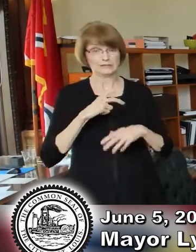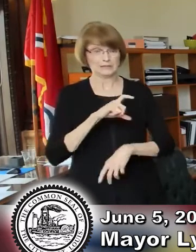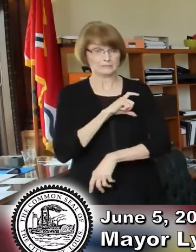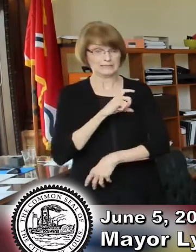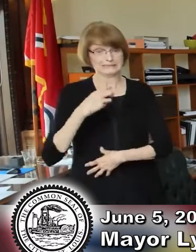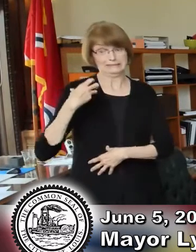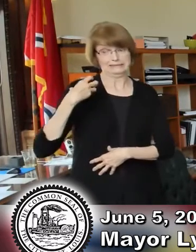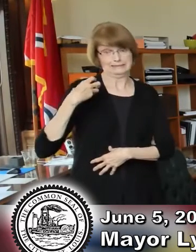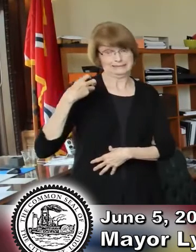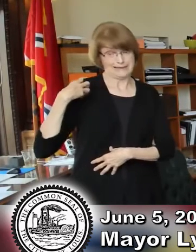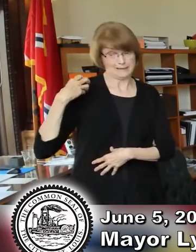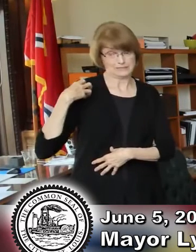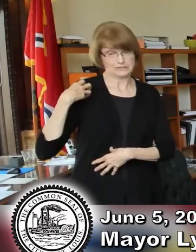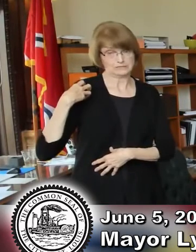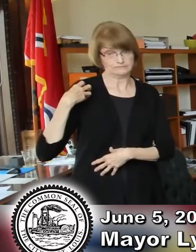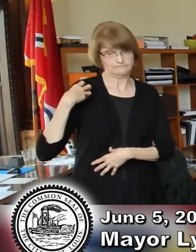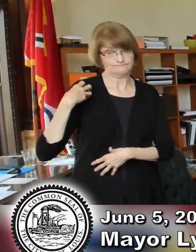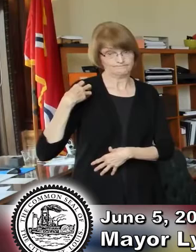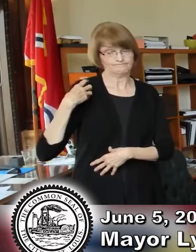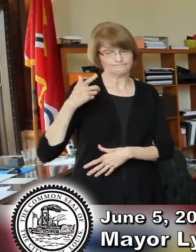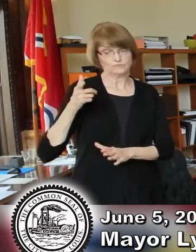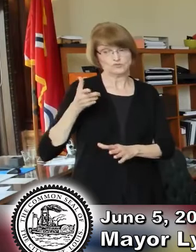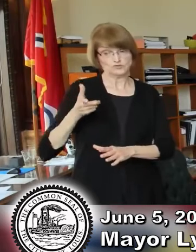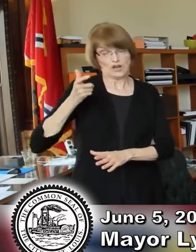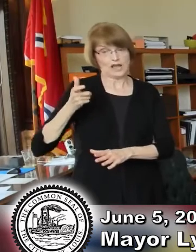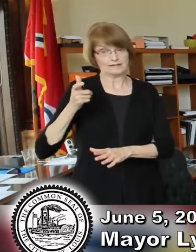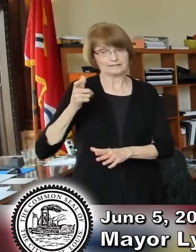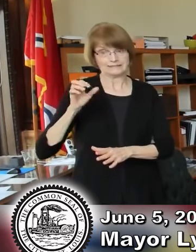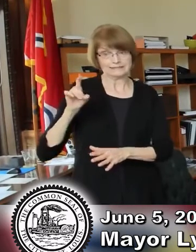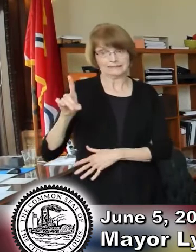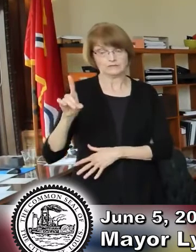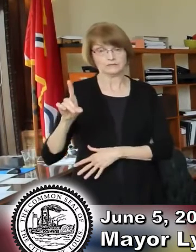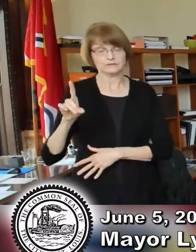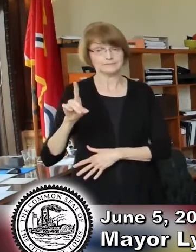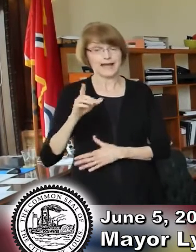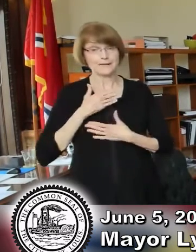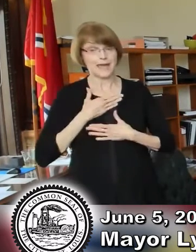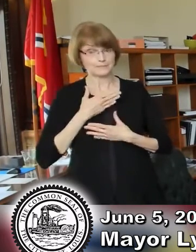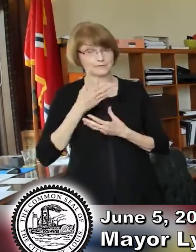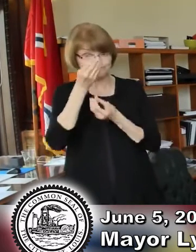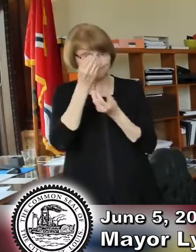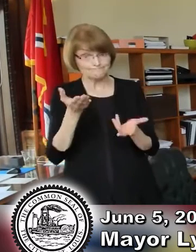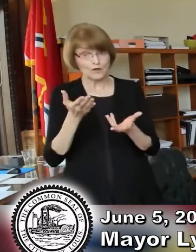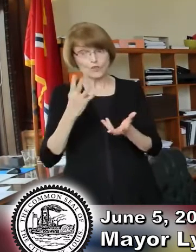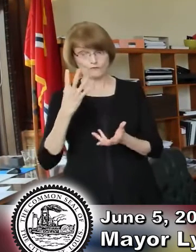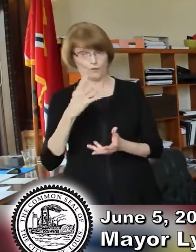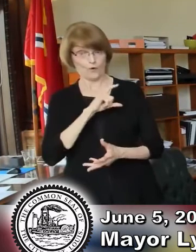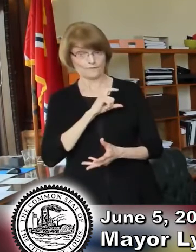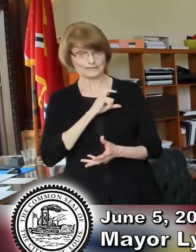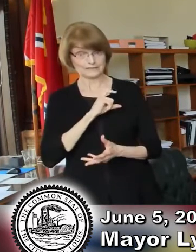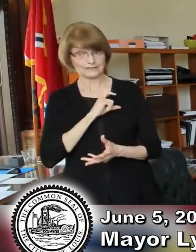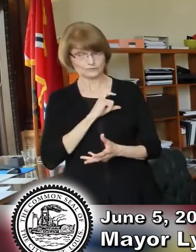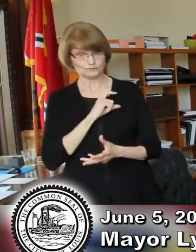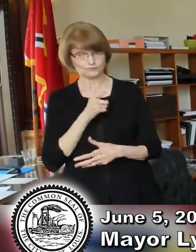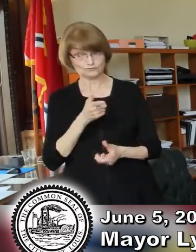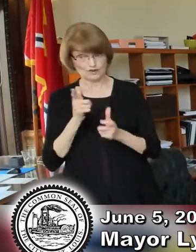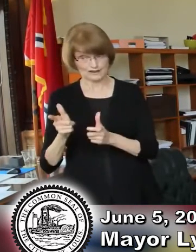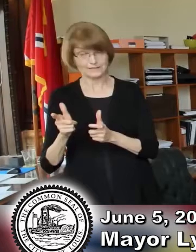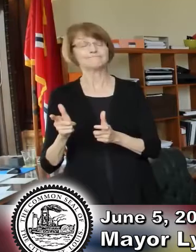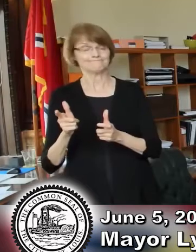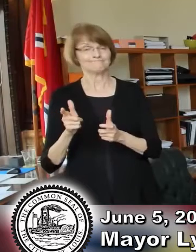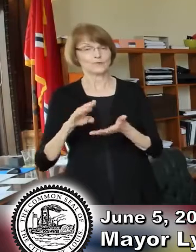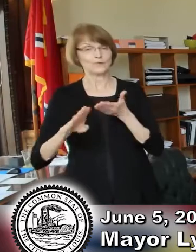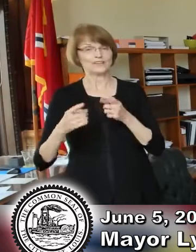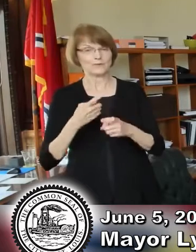shot and killed. I am glad to report that the 4 officers who were shot have been released from the hospital. They